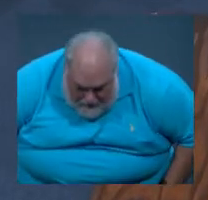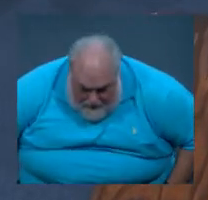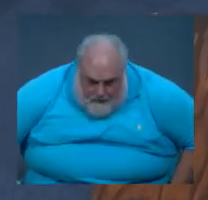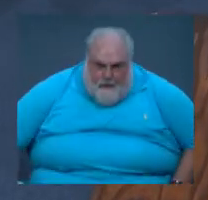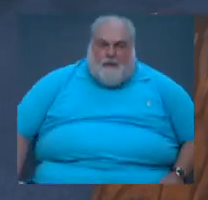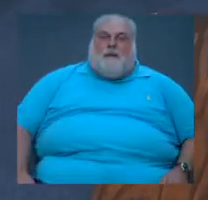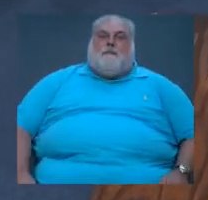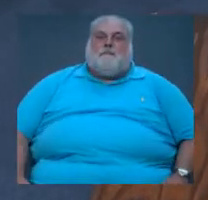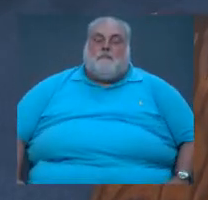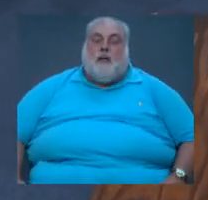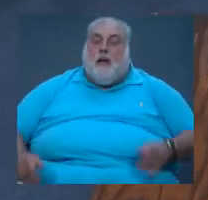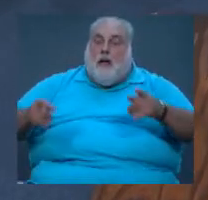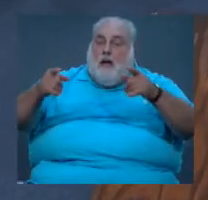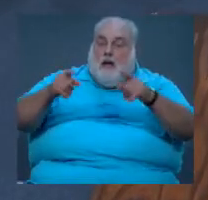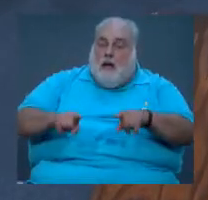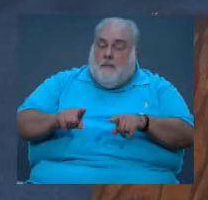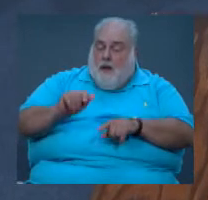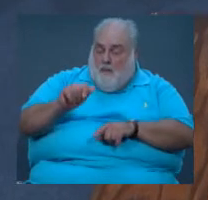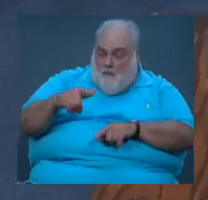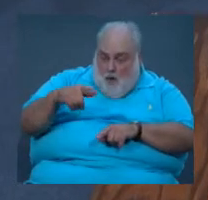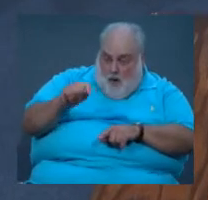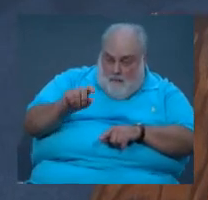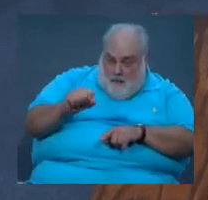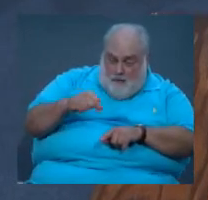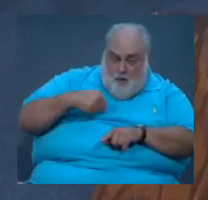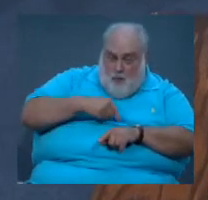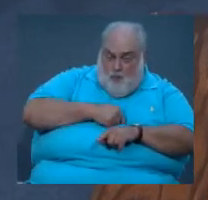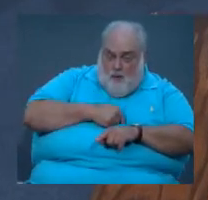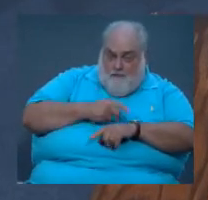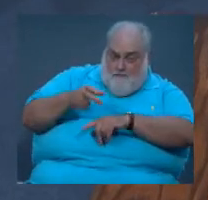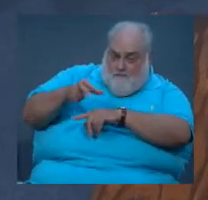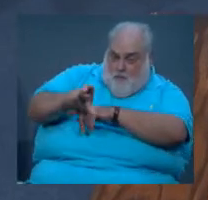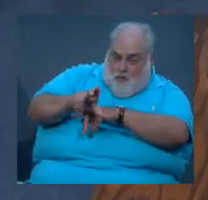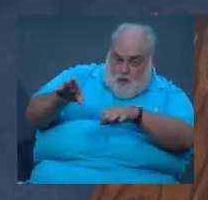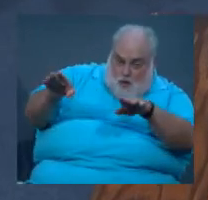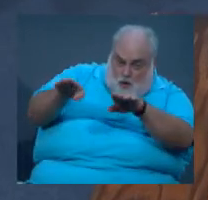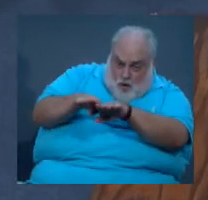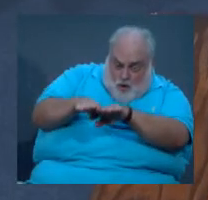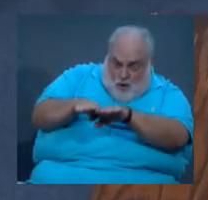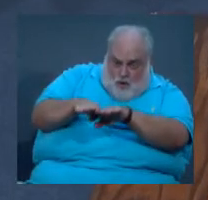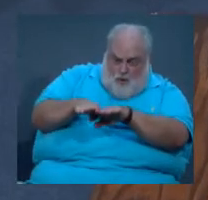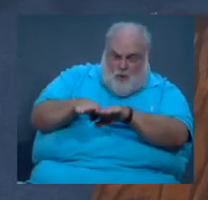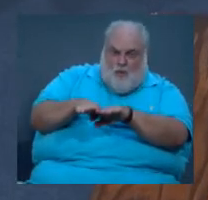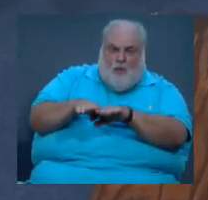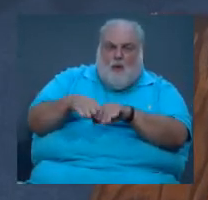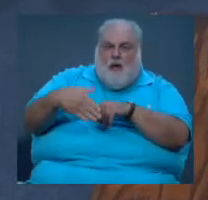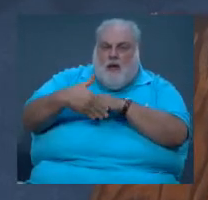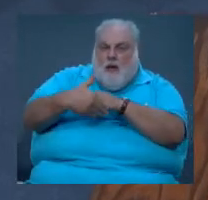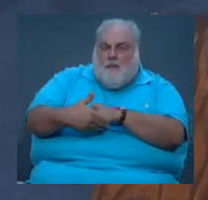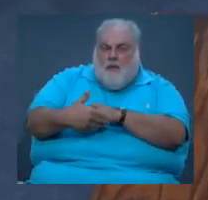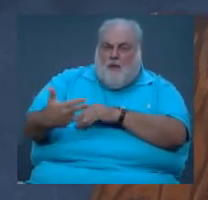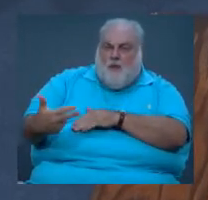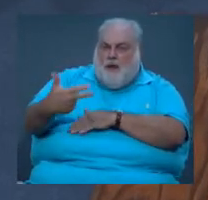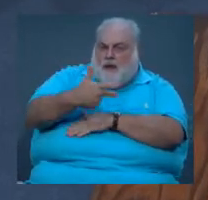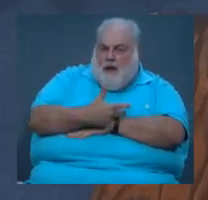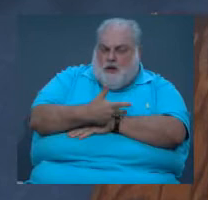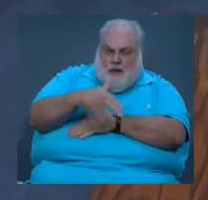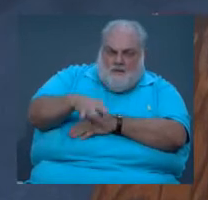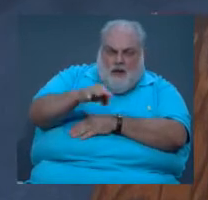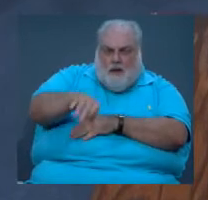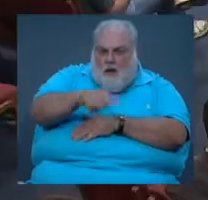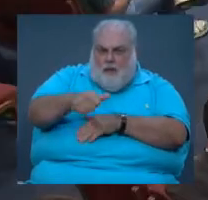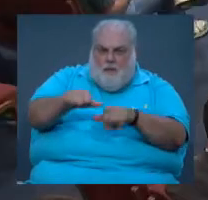3 days in a hotel, and then our resource specialists work with them on finding them some permanent housing elsewhere. Good deal. Thank you,